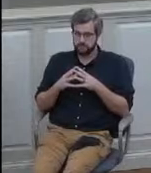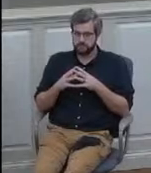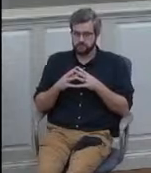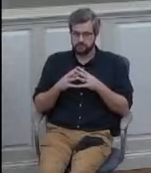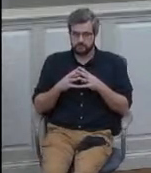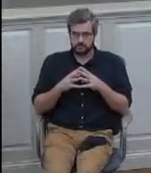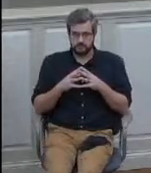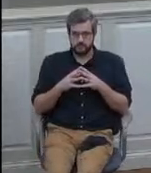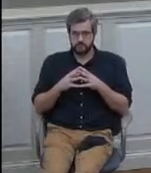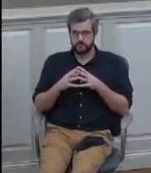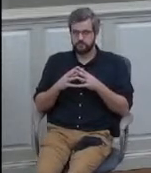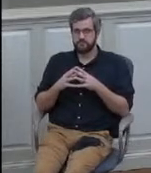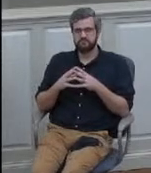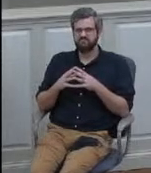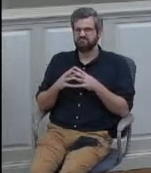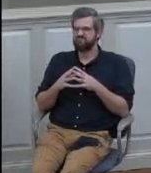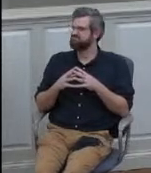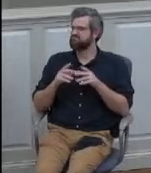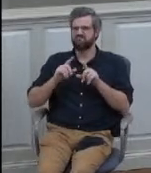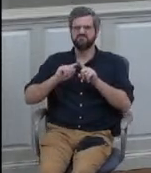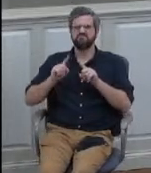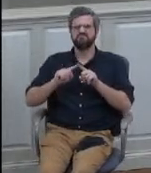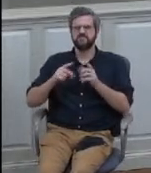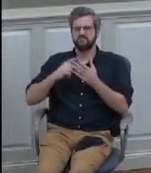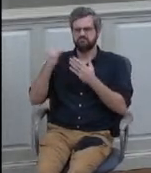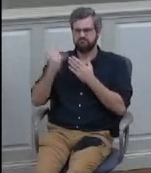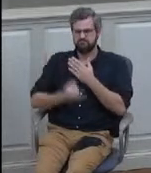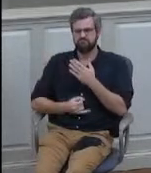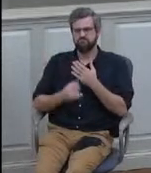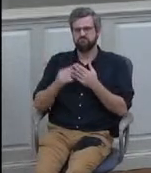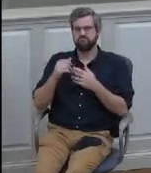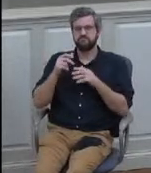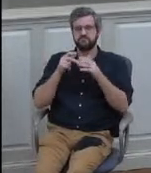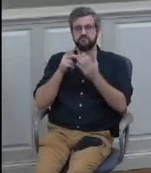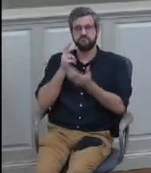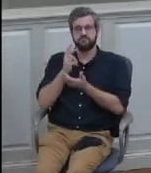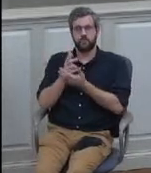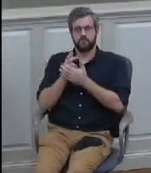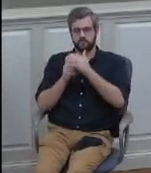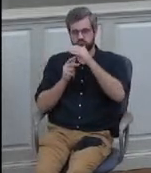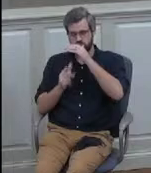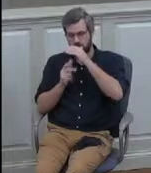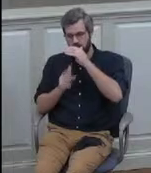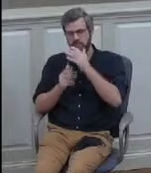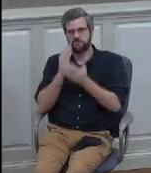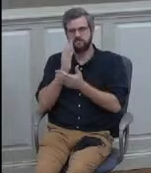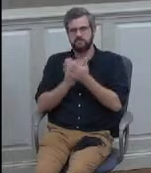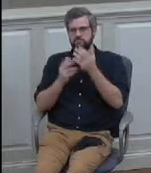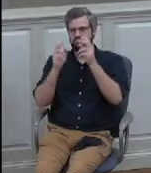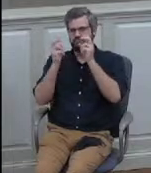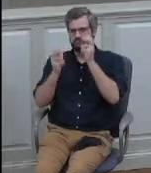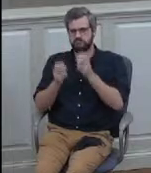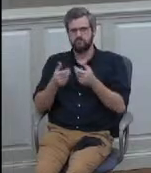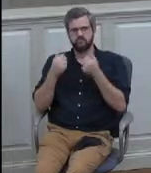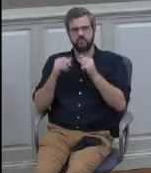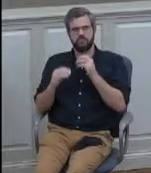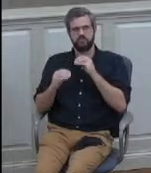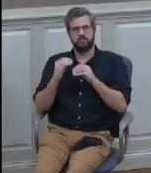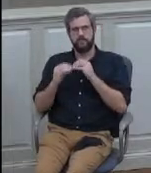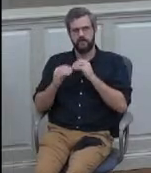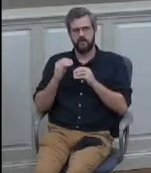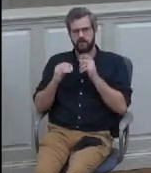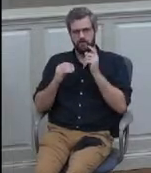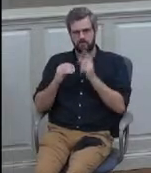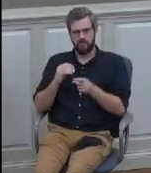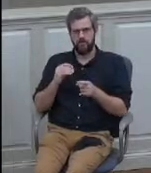And then some upcoming miscellaneous projects you'll see us around town working on. The parking garage, we have some issues there. We're trying to repair.